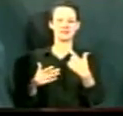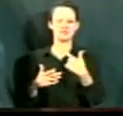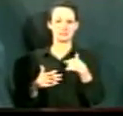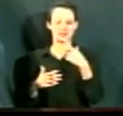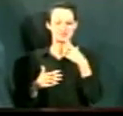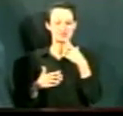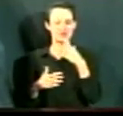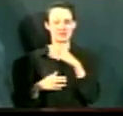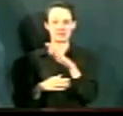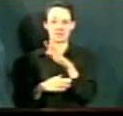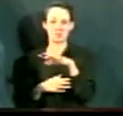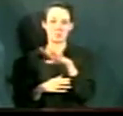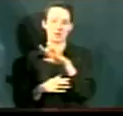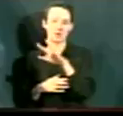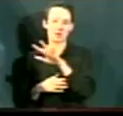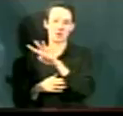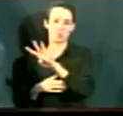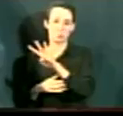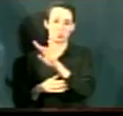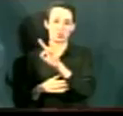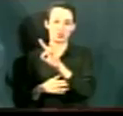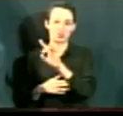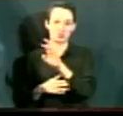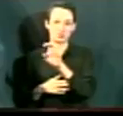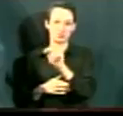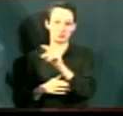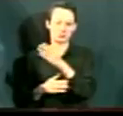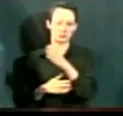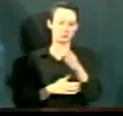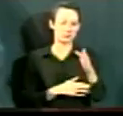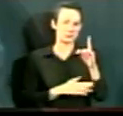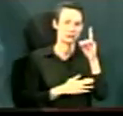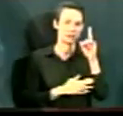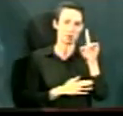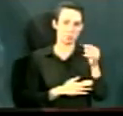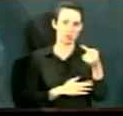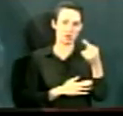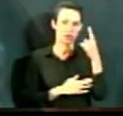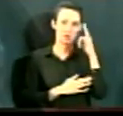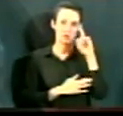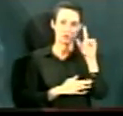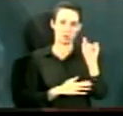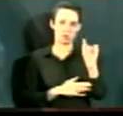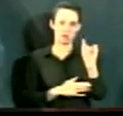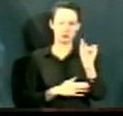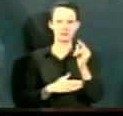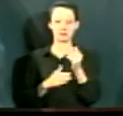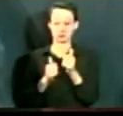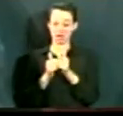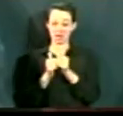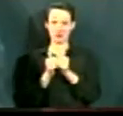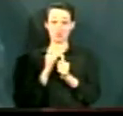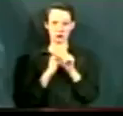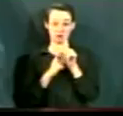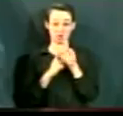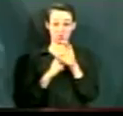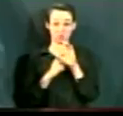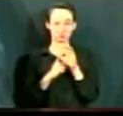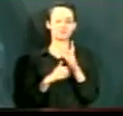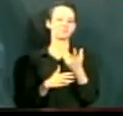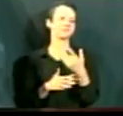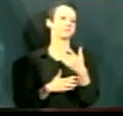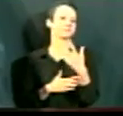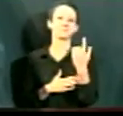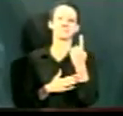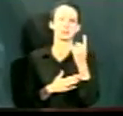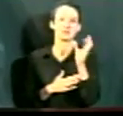48 cents to about $1.20 in the state plan. Per Now, 100? Yes, something like that. I could be